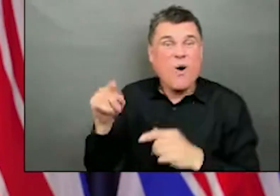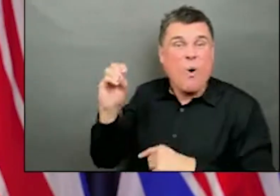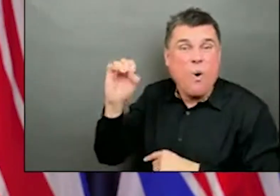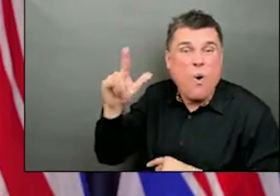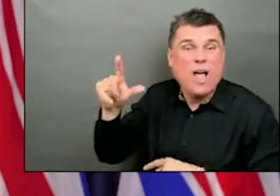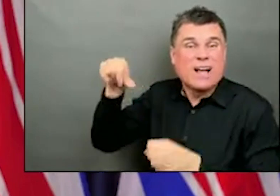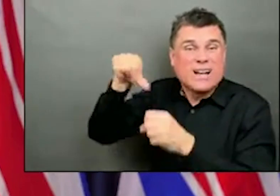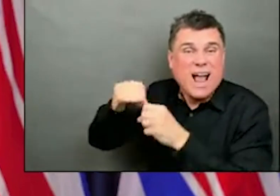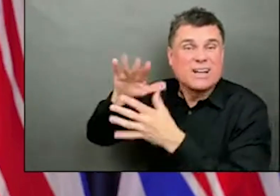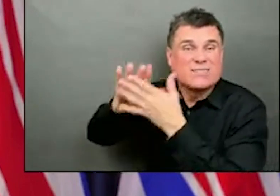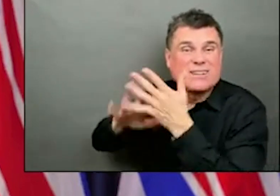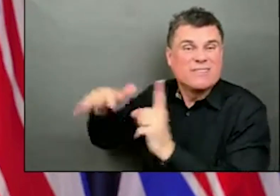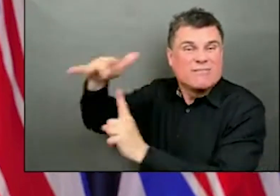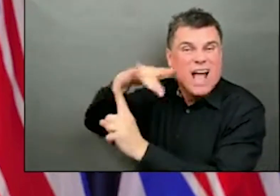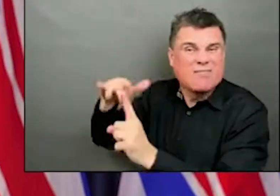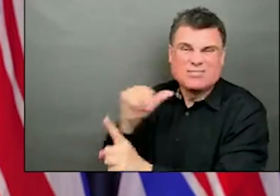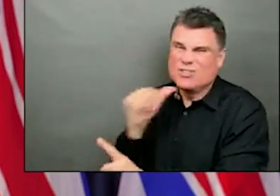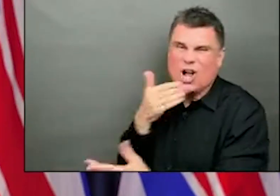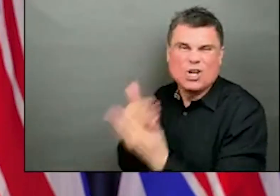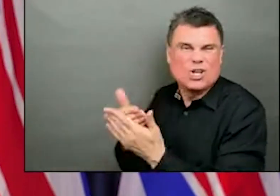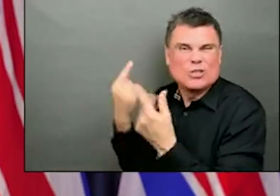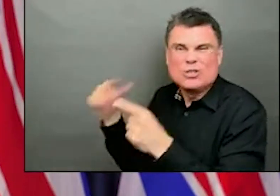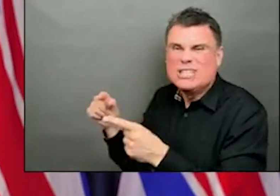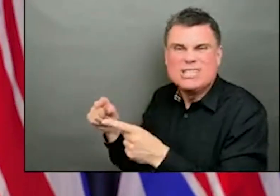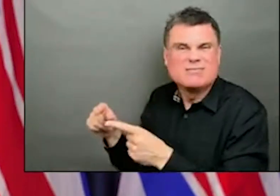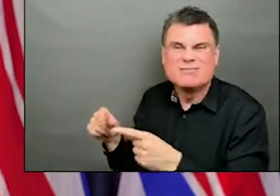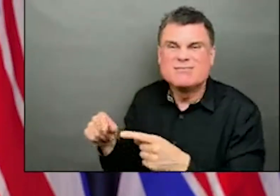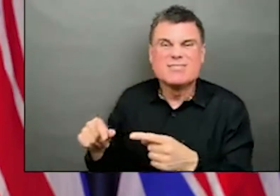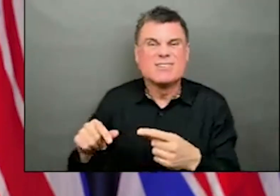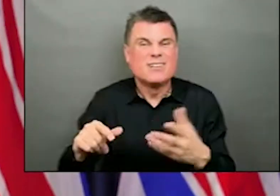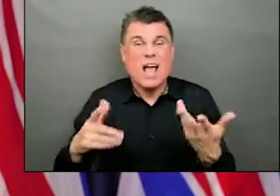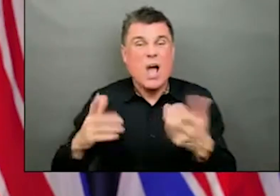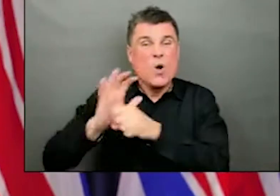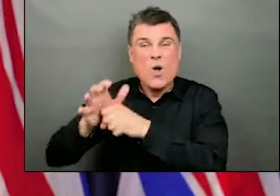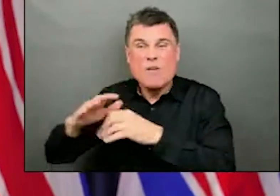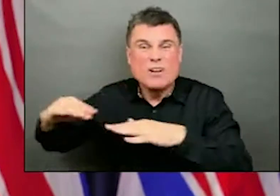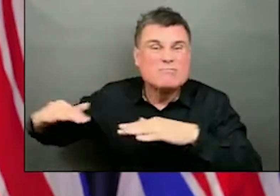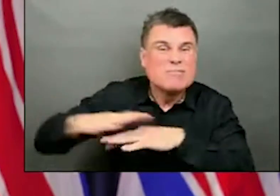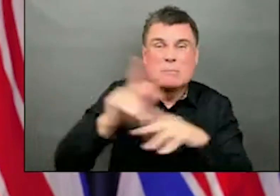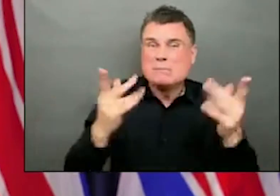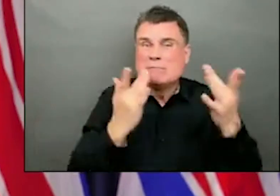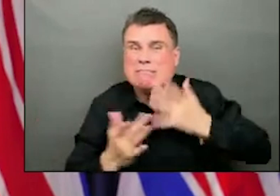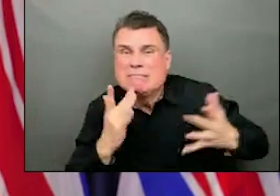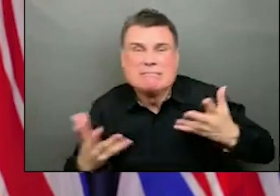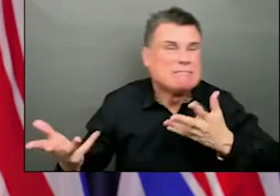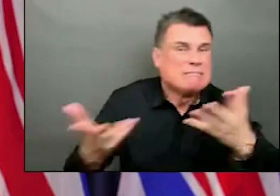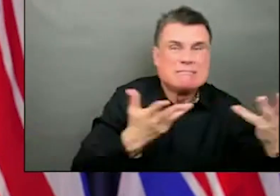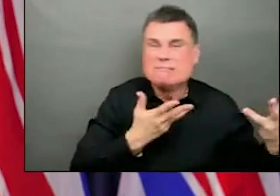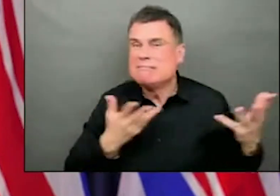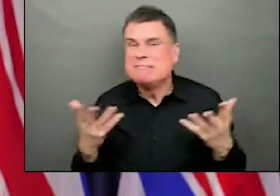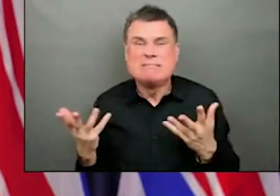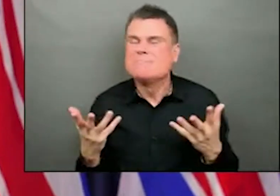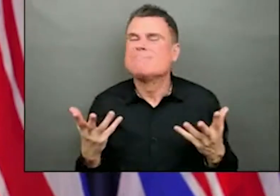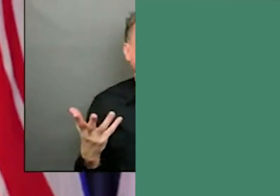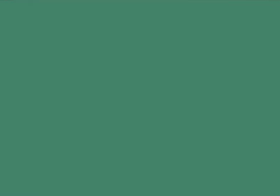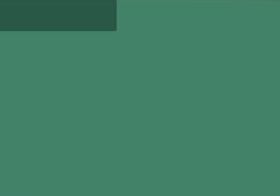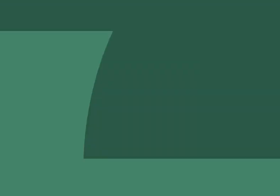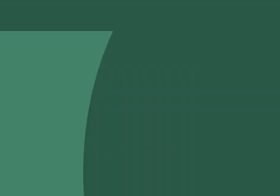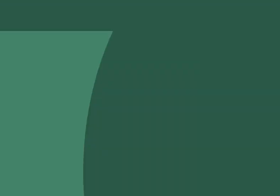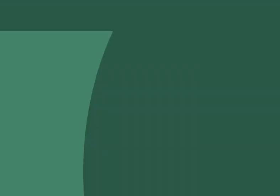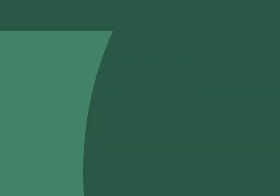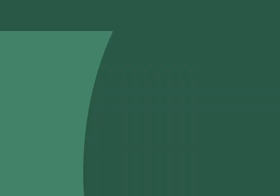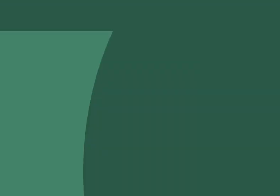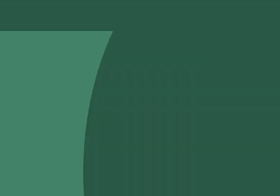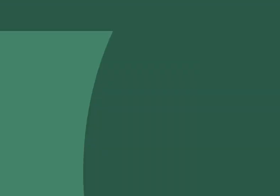transformative global pandemic, we need to stay the course, get this project completed, and continue to be world leaders when it comes to green energy.